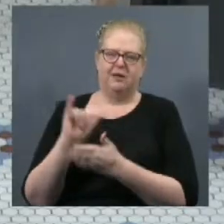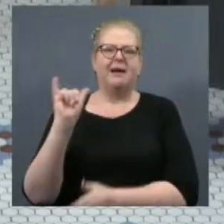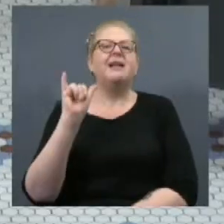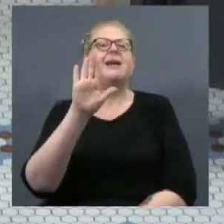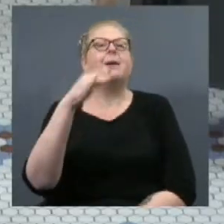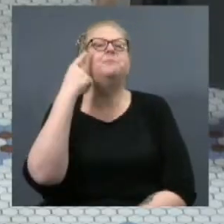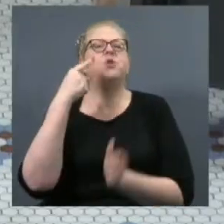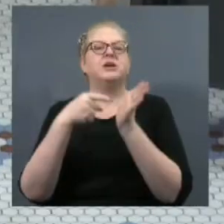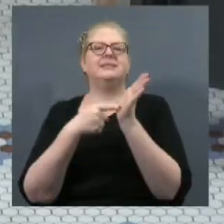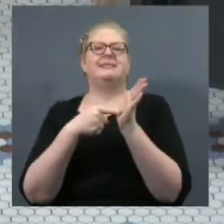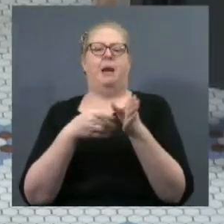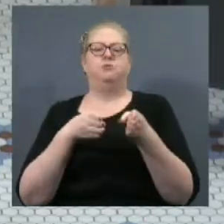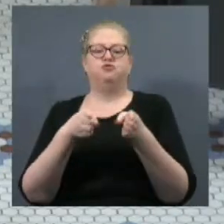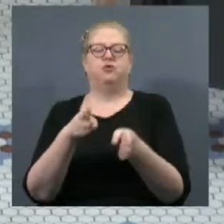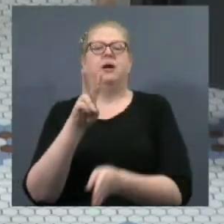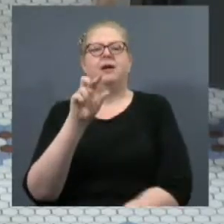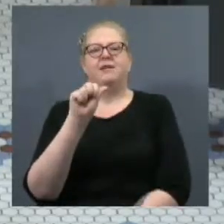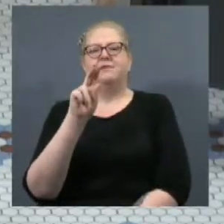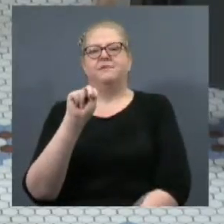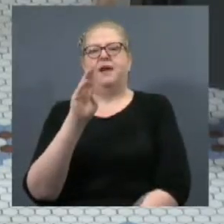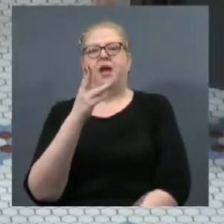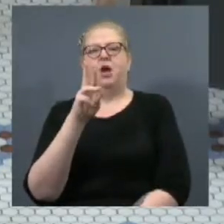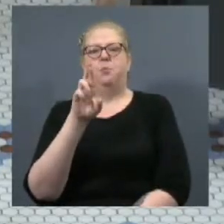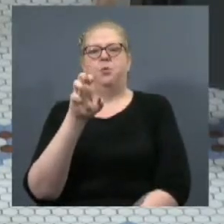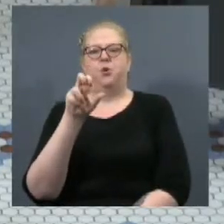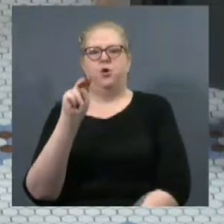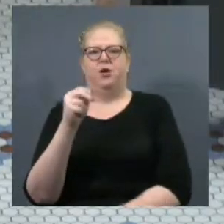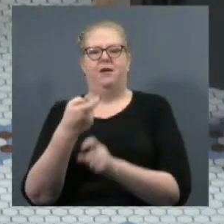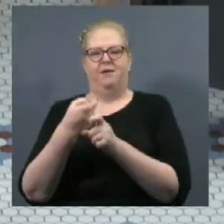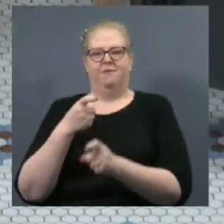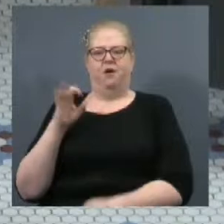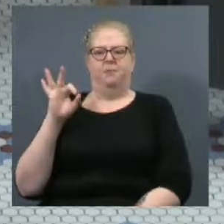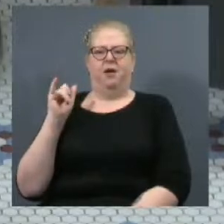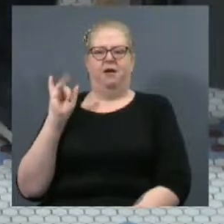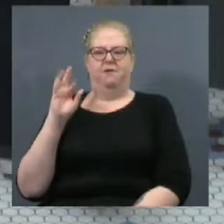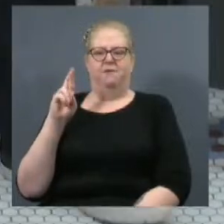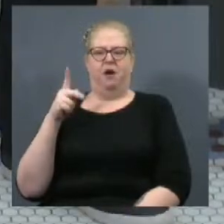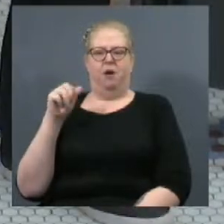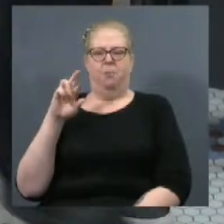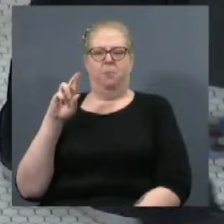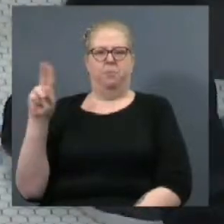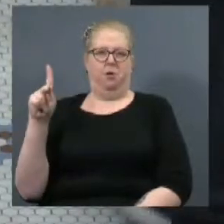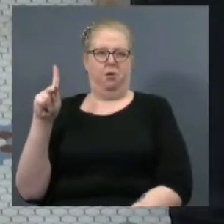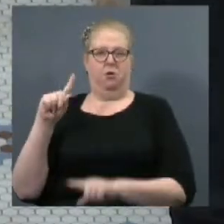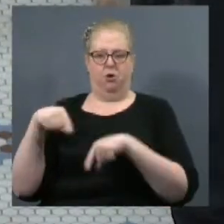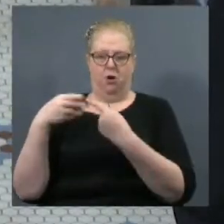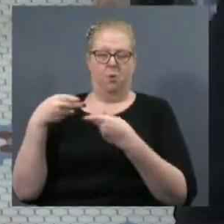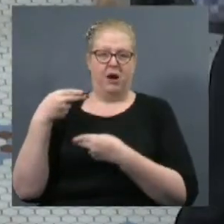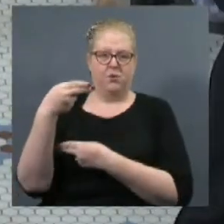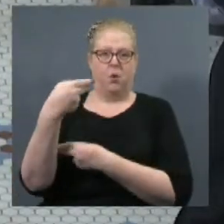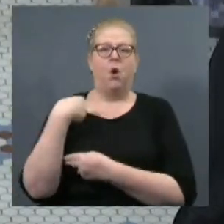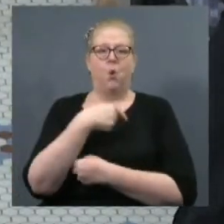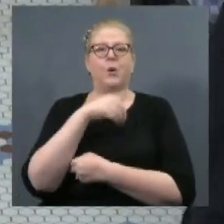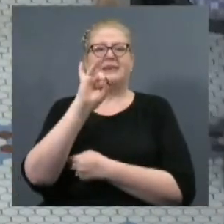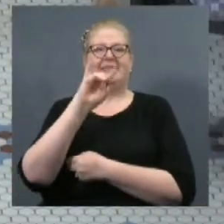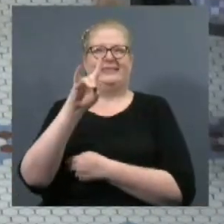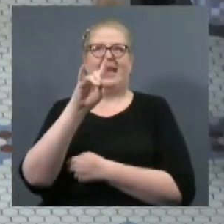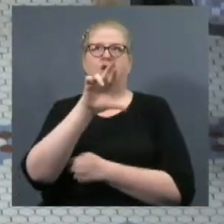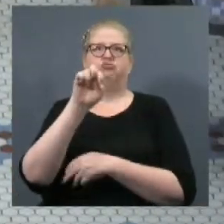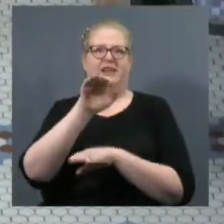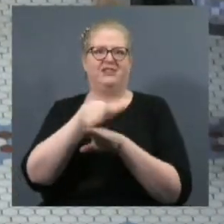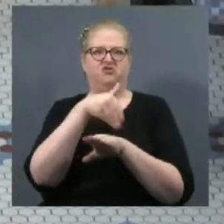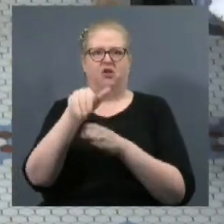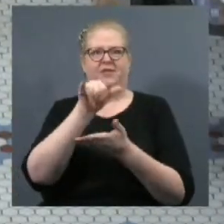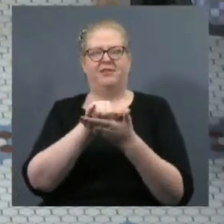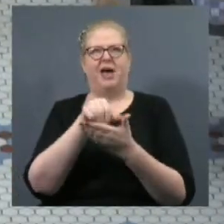good example from Fair Park going north. We resurfaced that in 2017 or 18, and that was a street